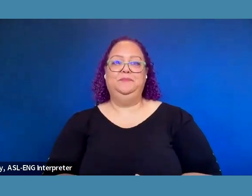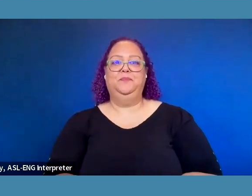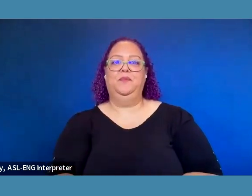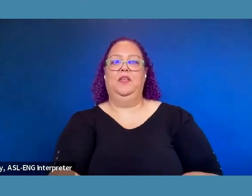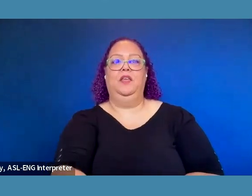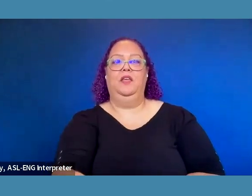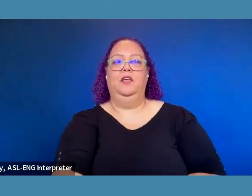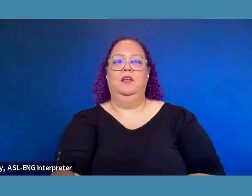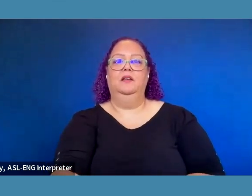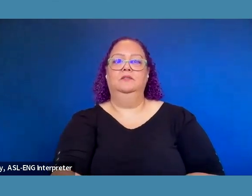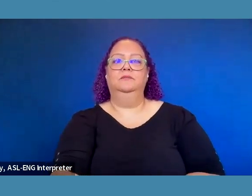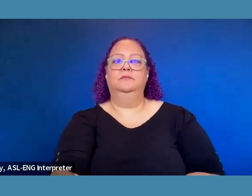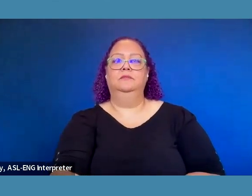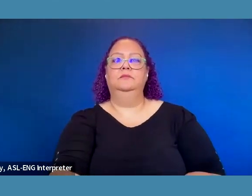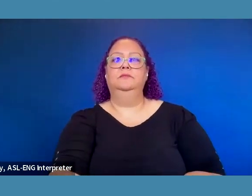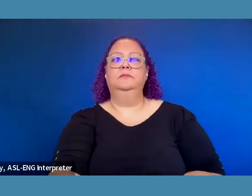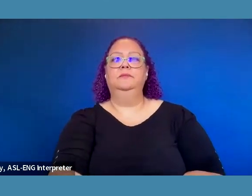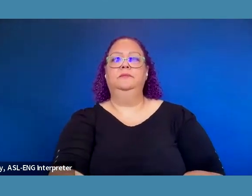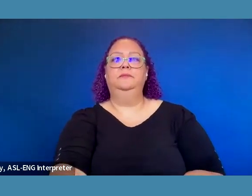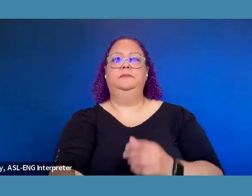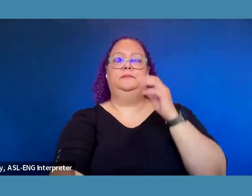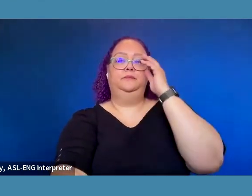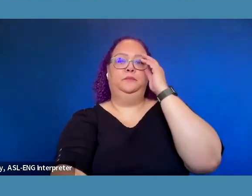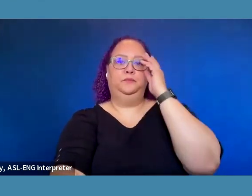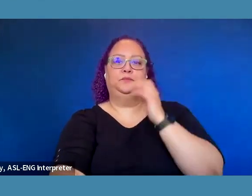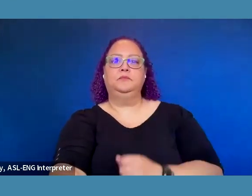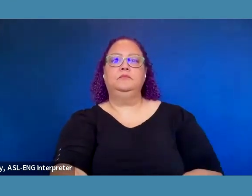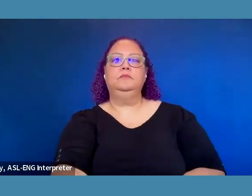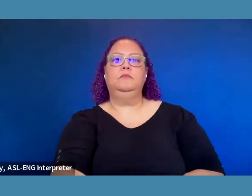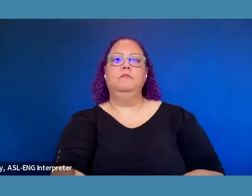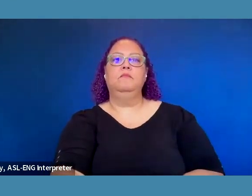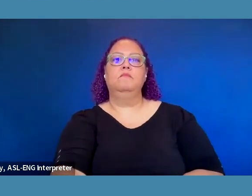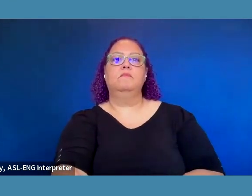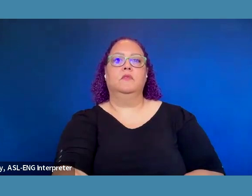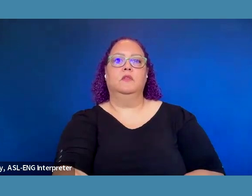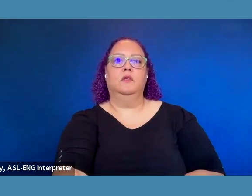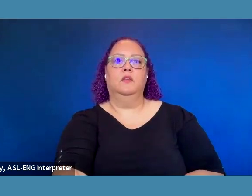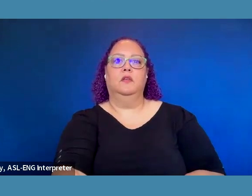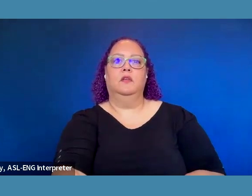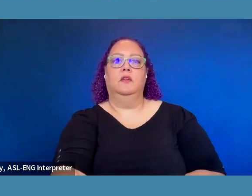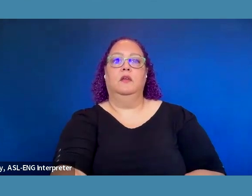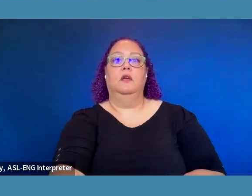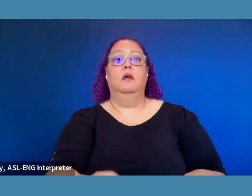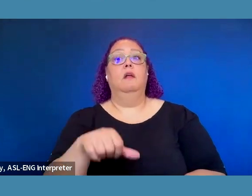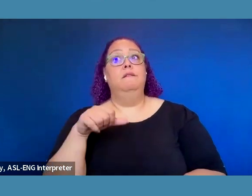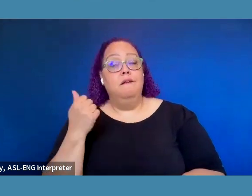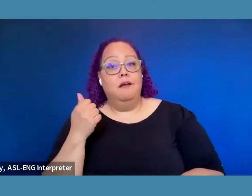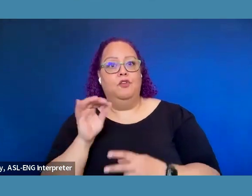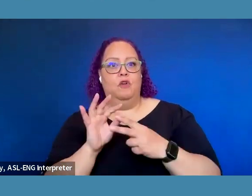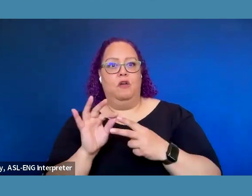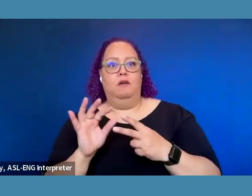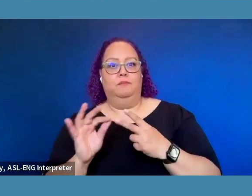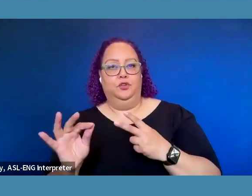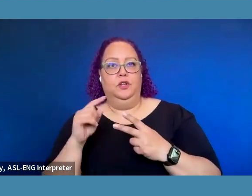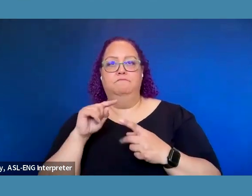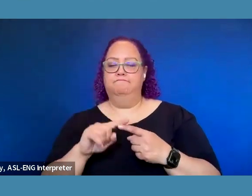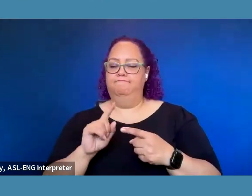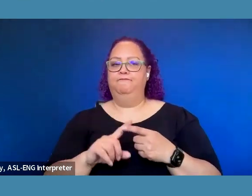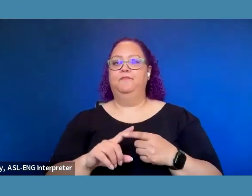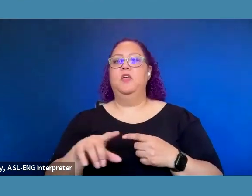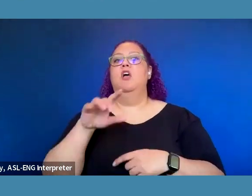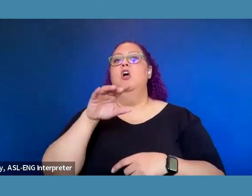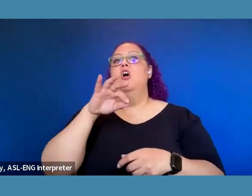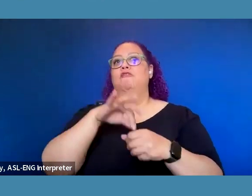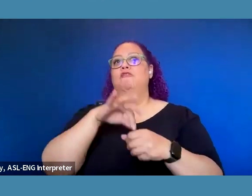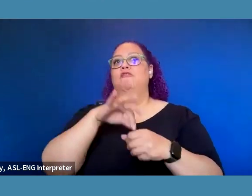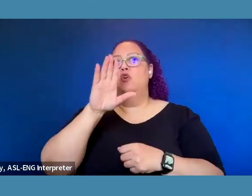So another option that we have in Florida is vote by mail. And there are two options for